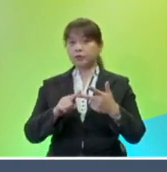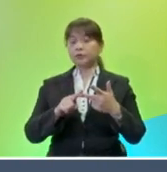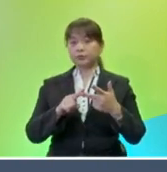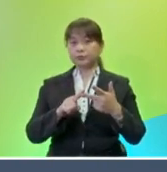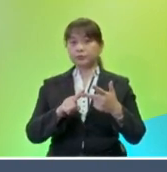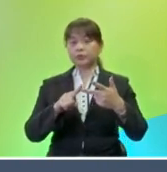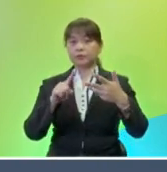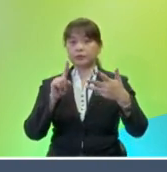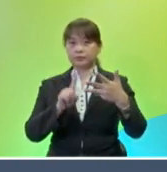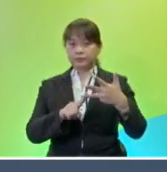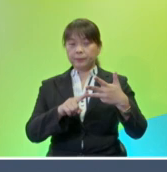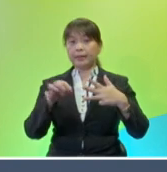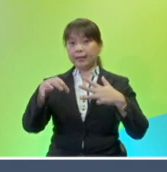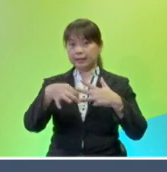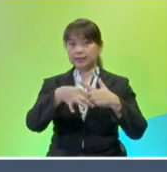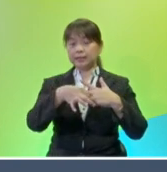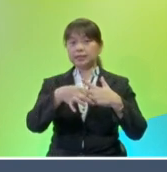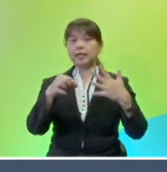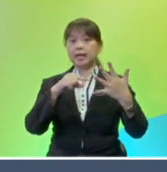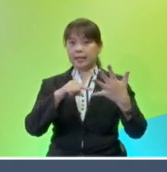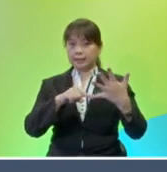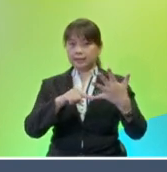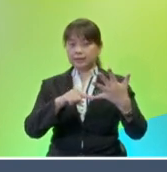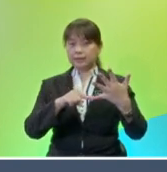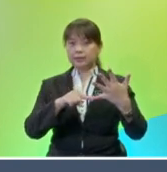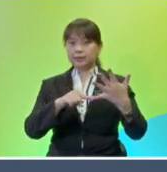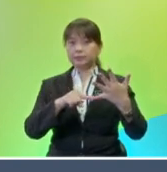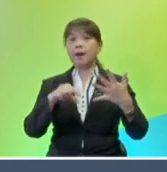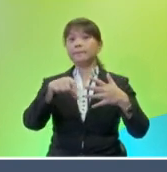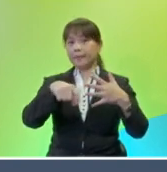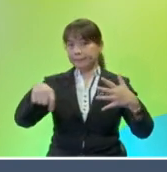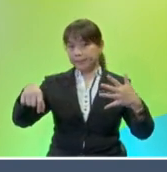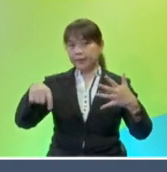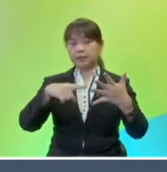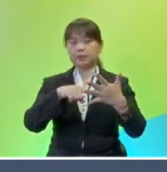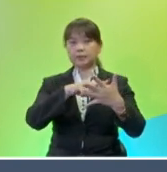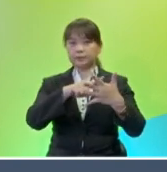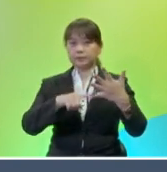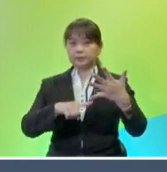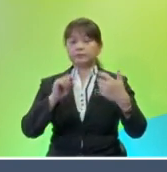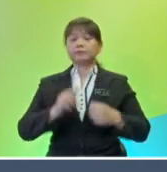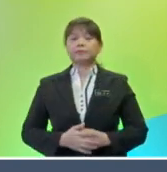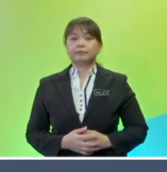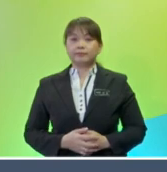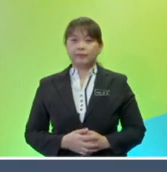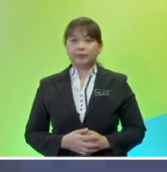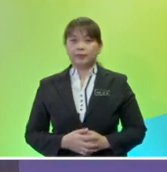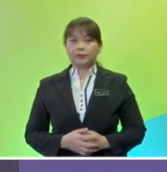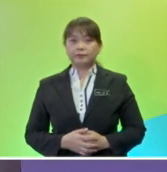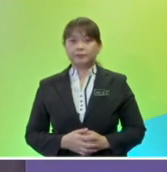magnet. Ring magnet. Ring magnet. And the last one, the bar magnet. Yeah, you are right,